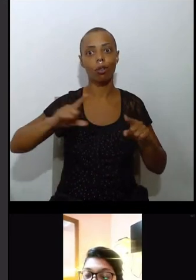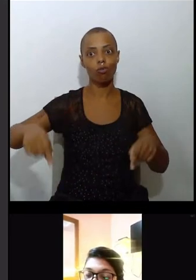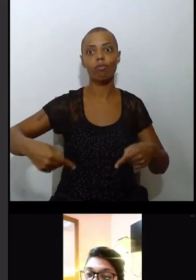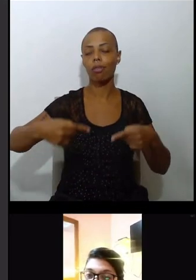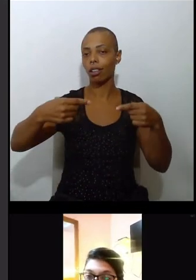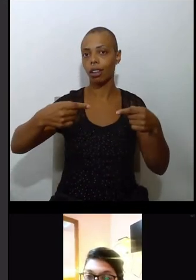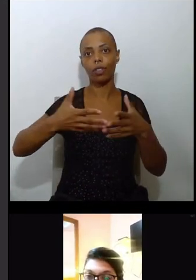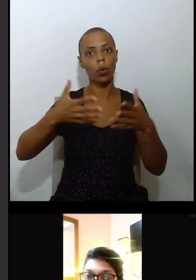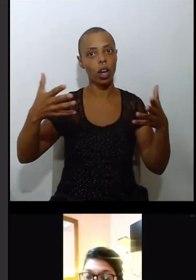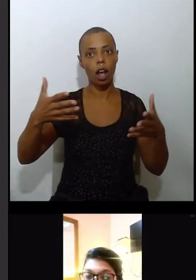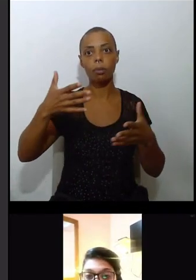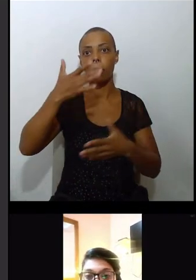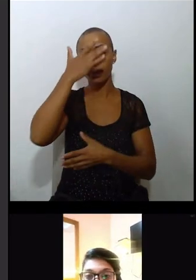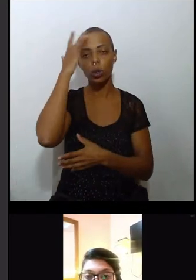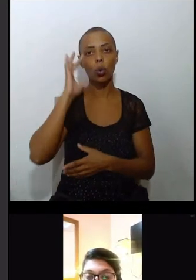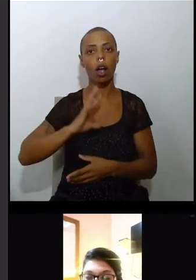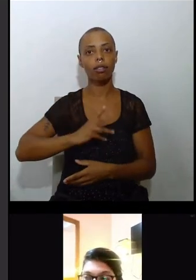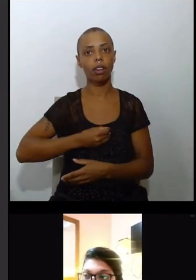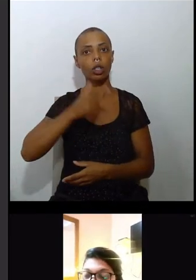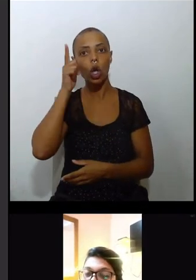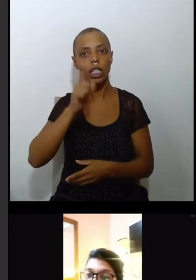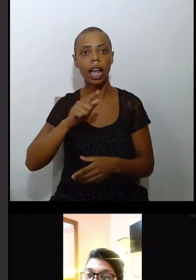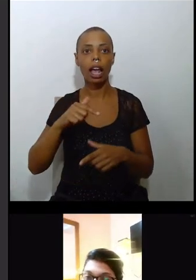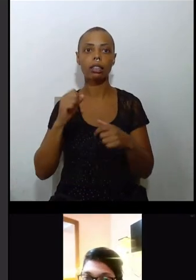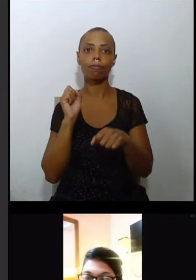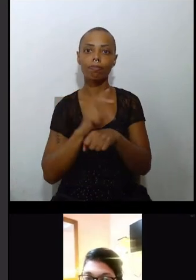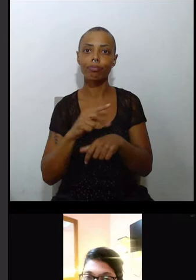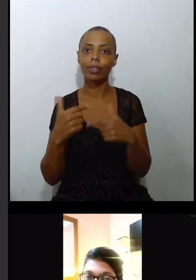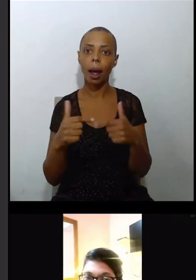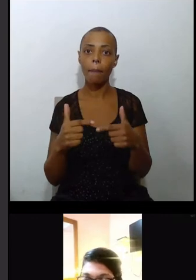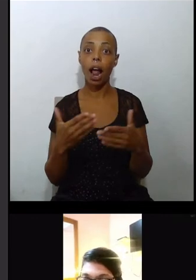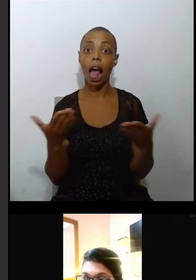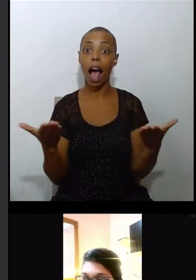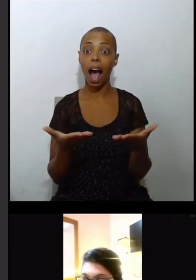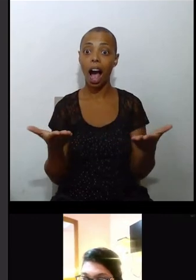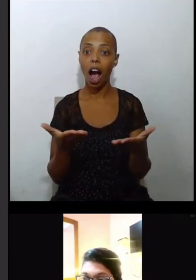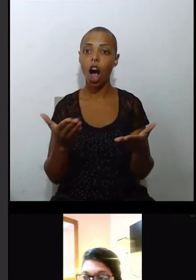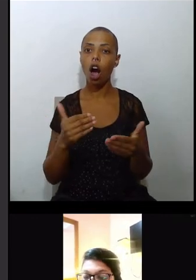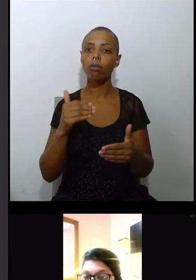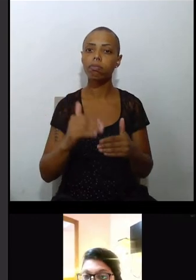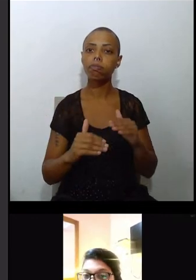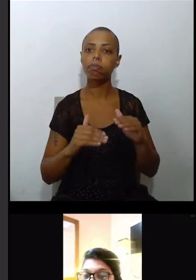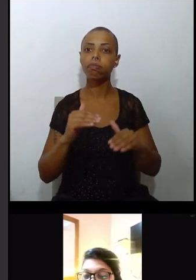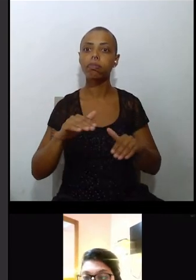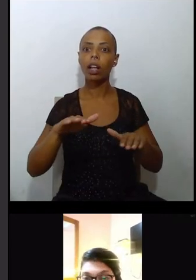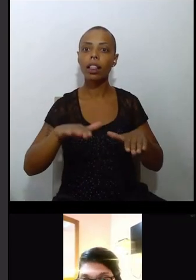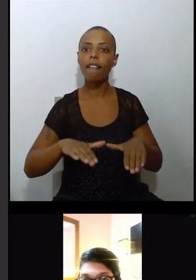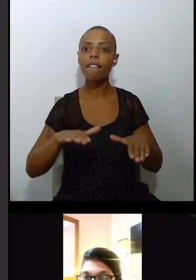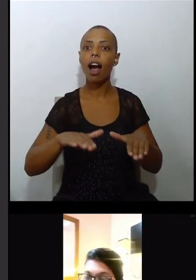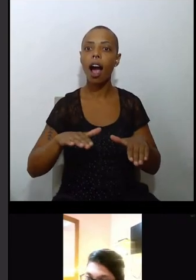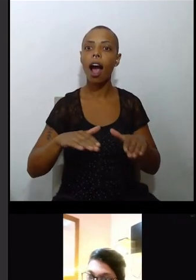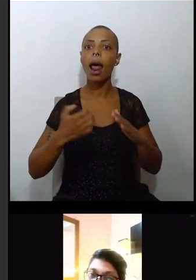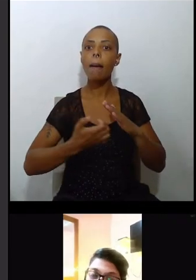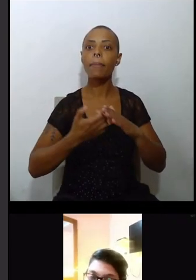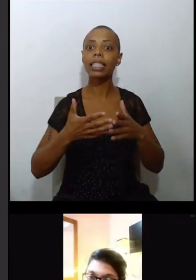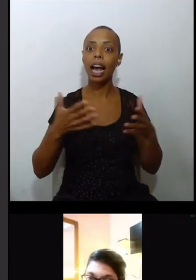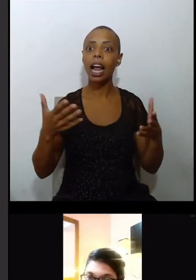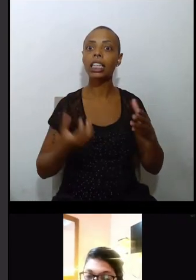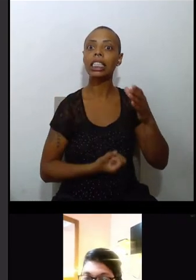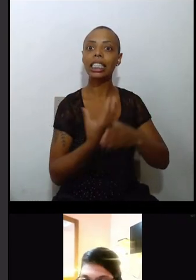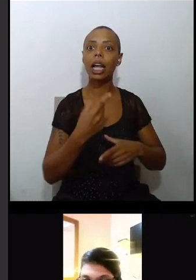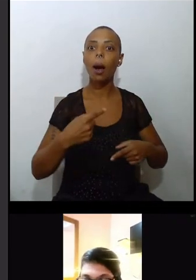slowly now the bigger companies are creating policies where you know uh gender diversity is